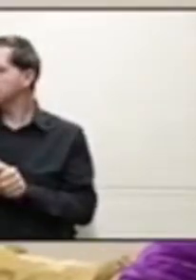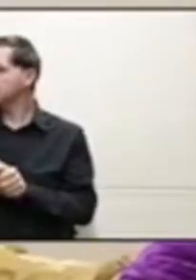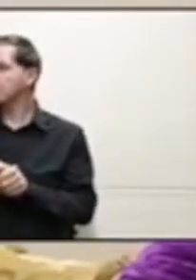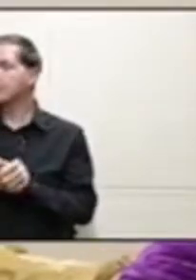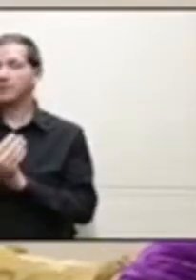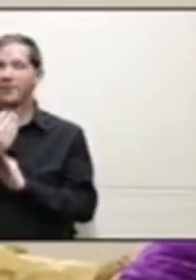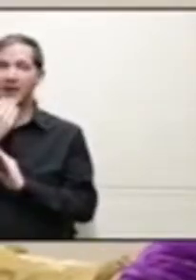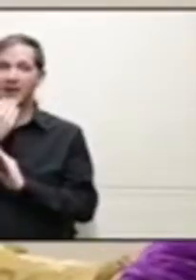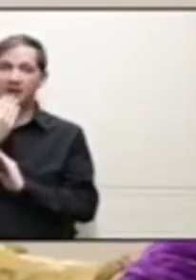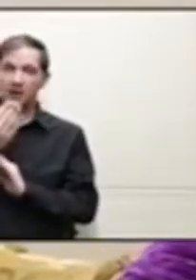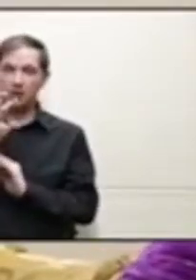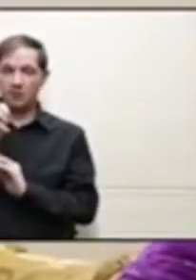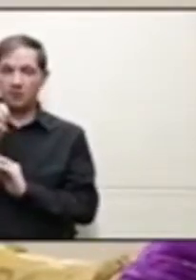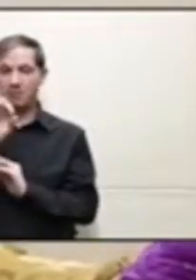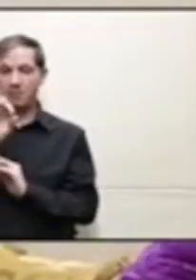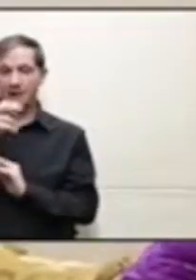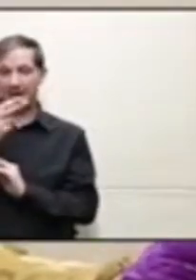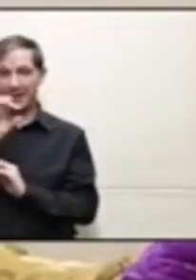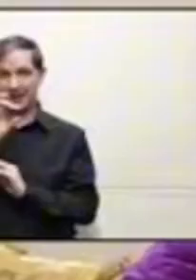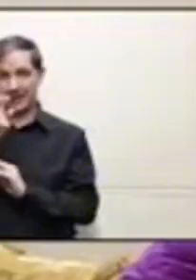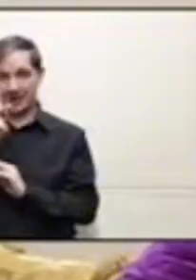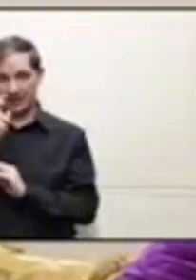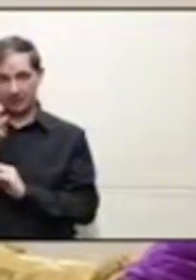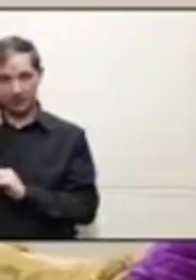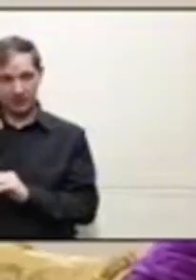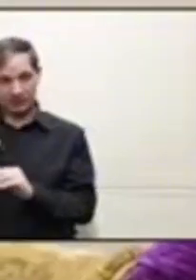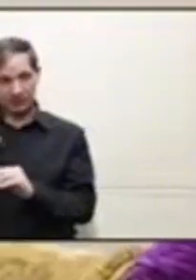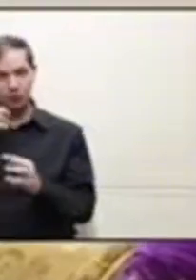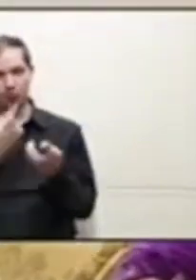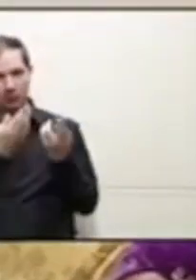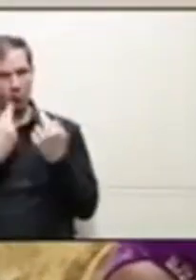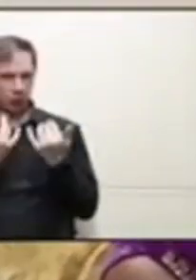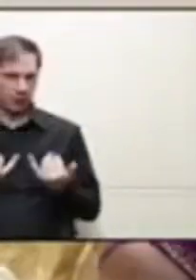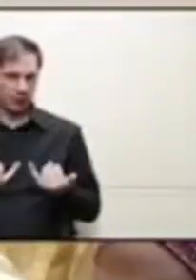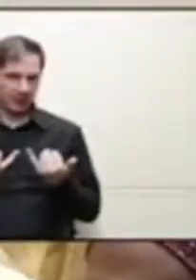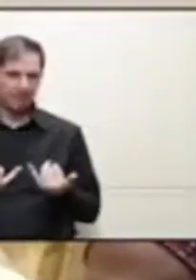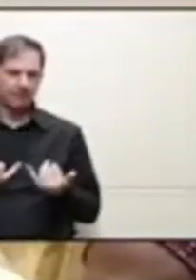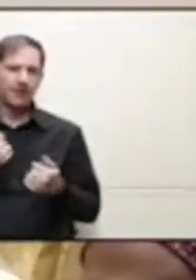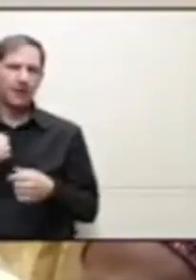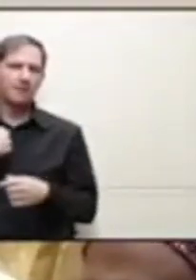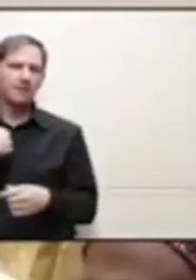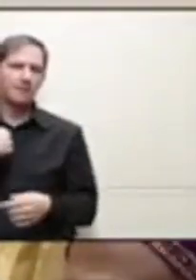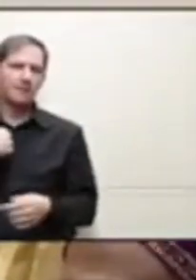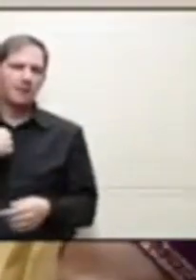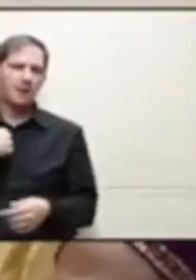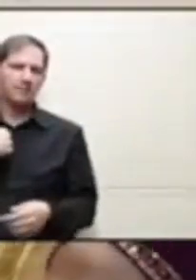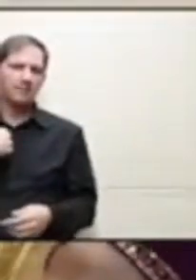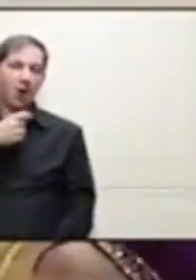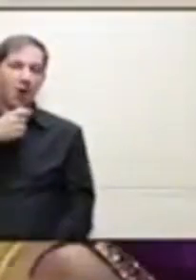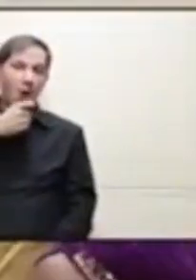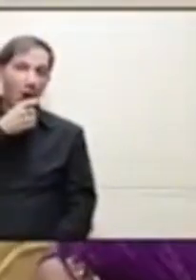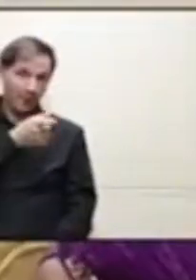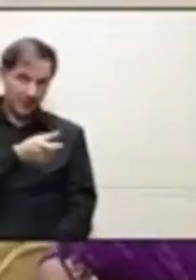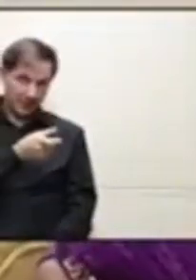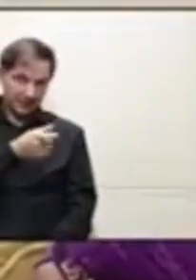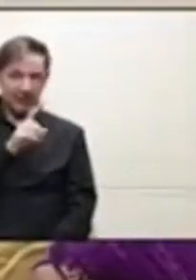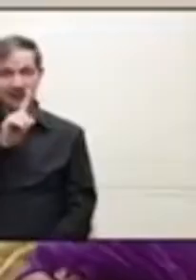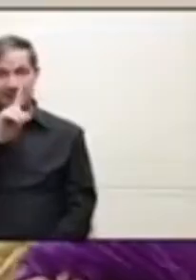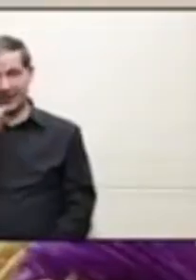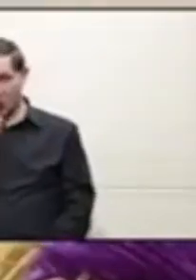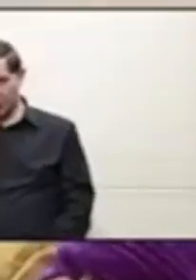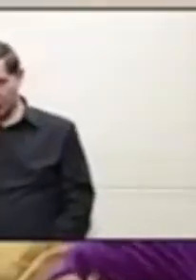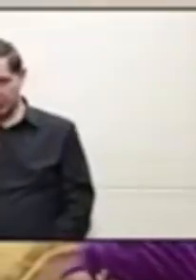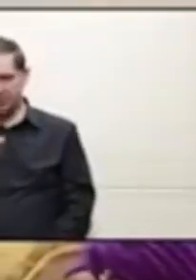Municipality for reporting to us today. My questions, well, just a quick comment and then a question that's fairly